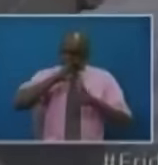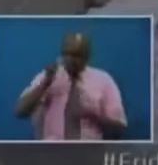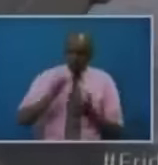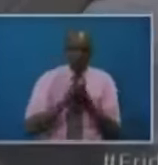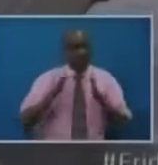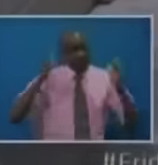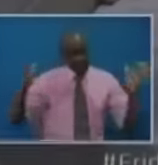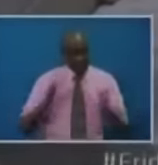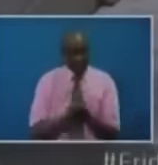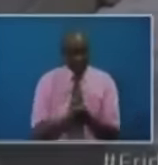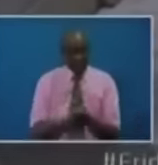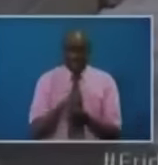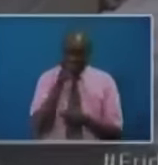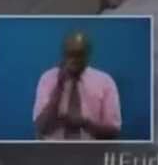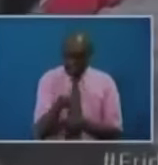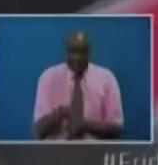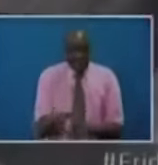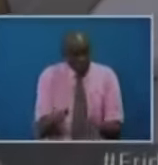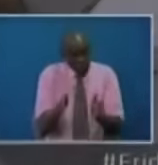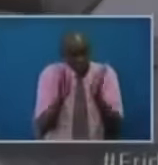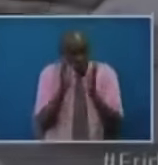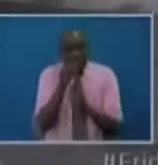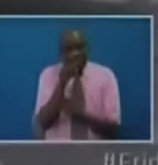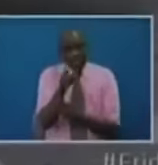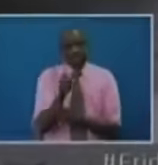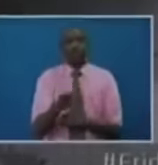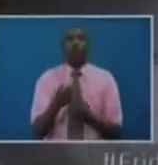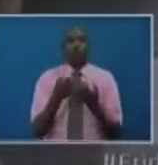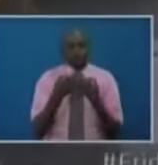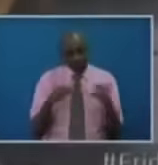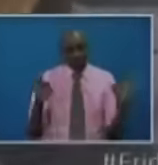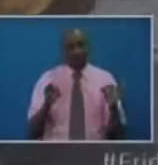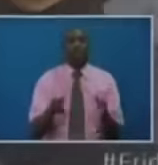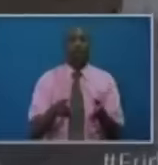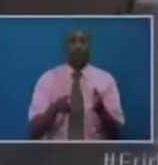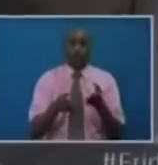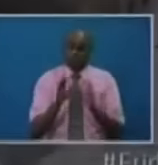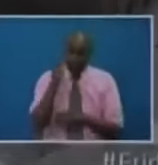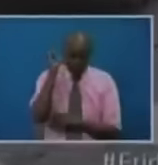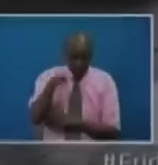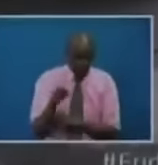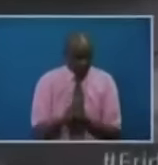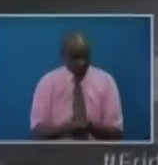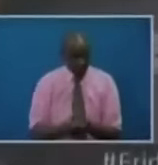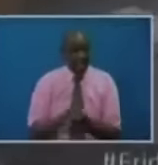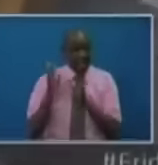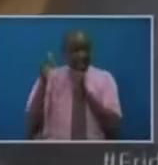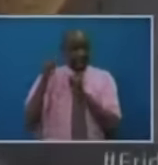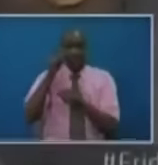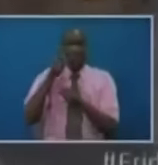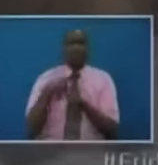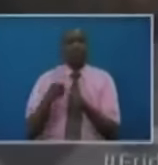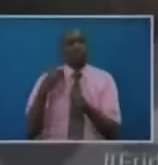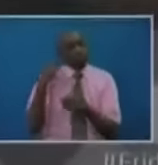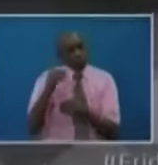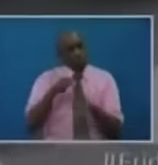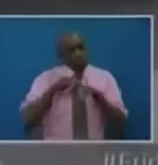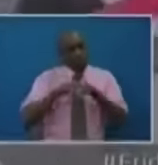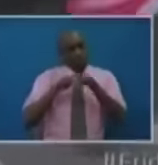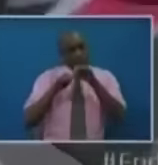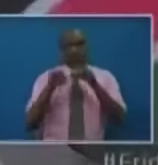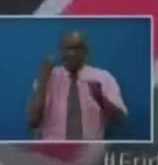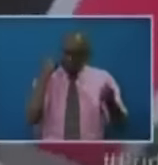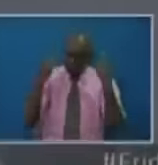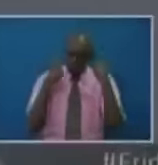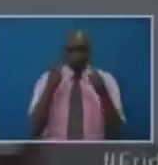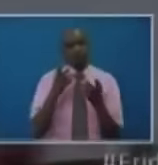He launched the Kericho Kipchimchim Thessalia and Brook Chepseyon Kebeneti roads, which is expected to ease traffic along Kisumu Kericho